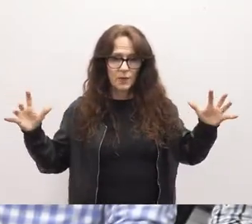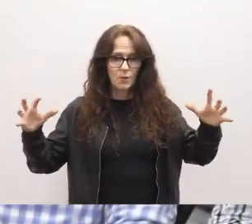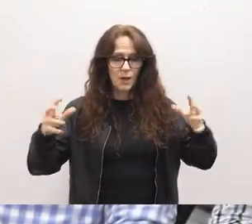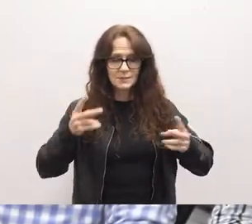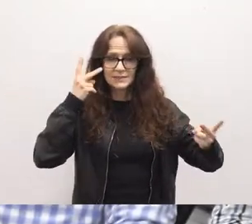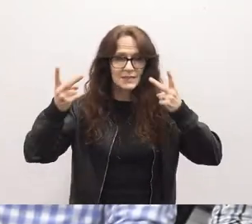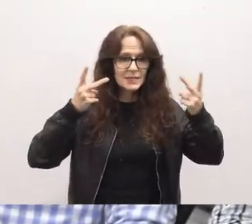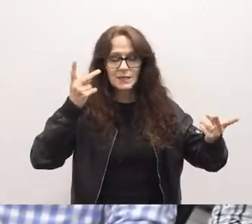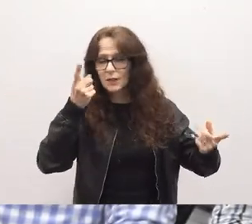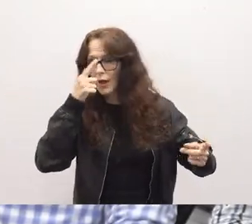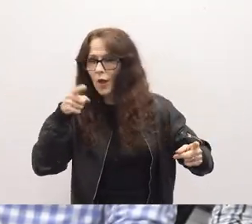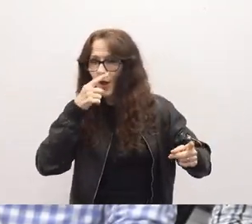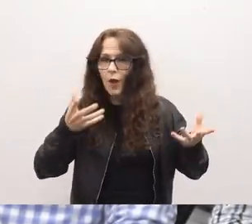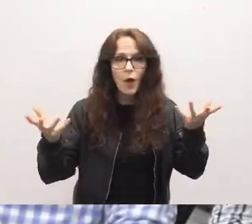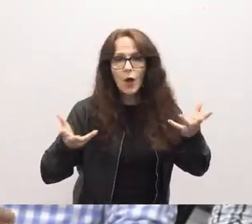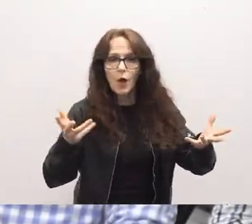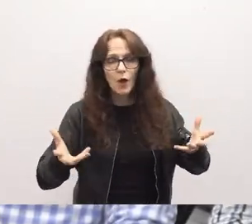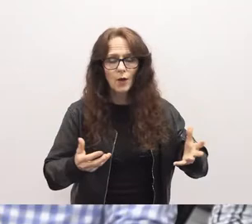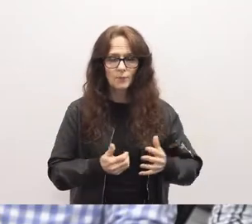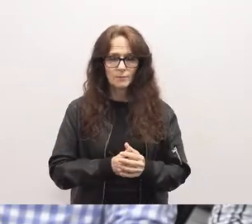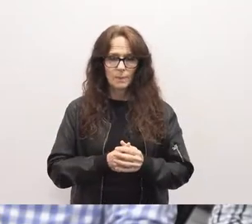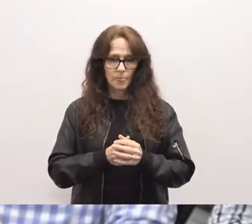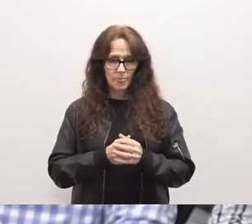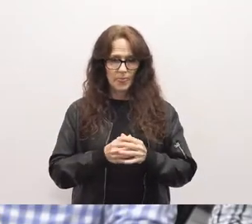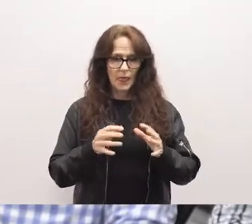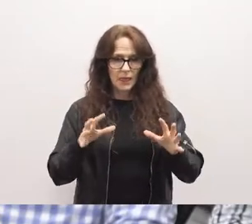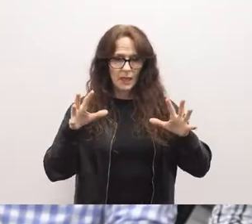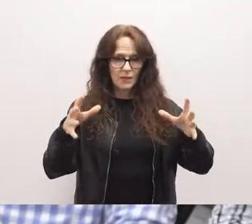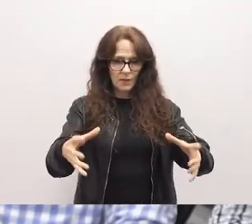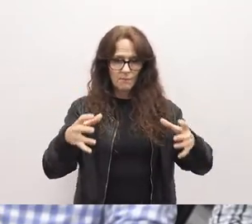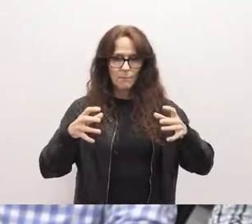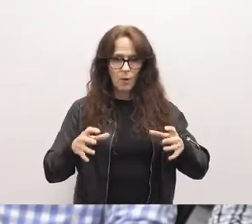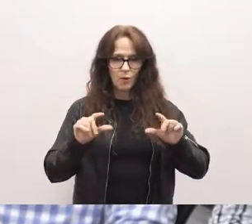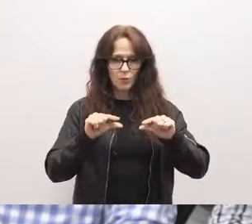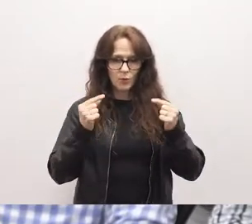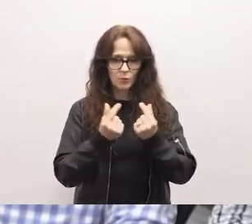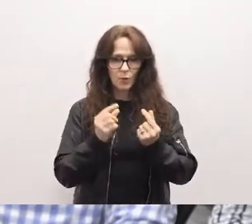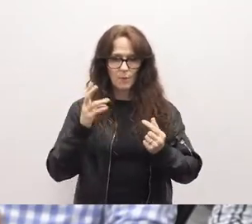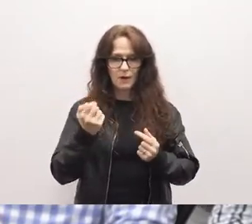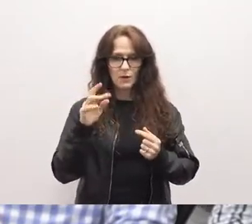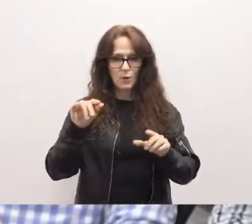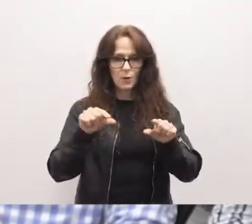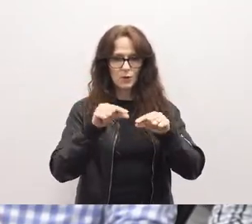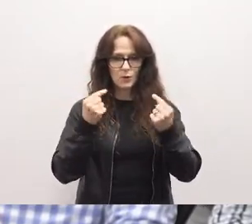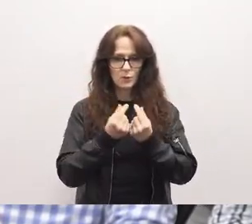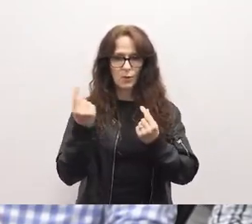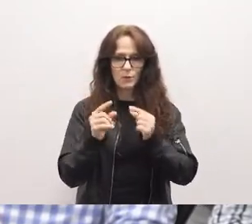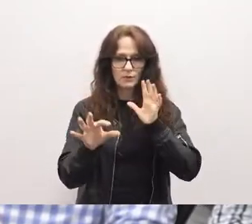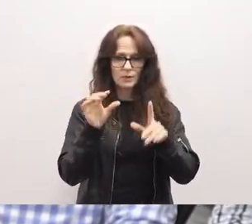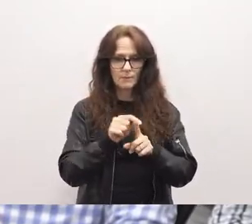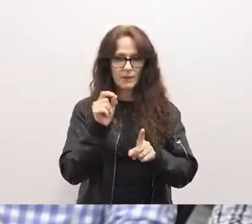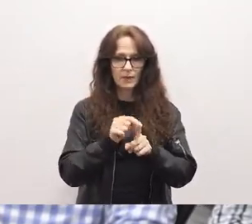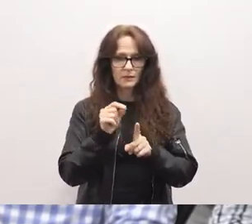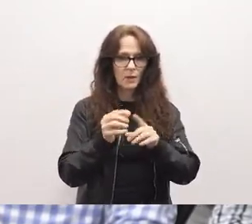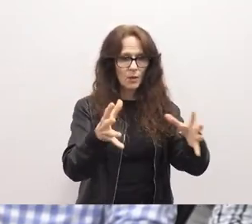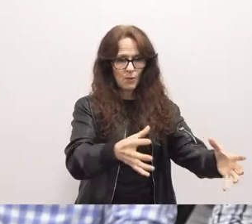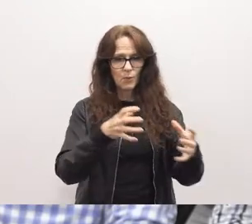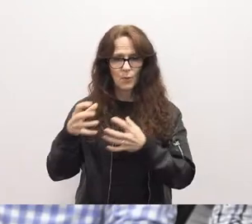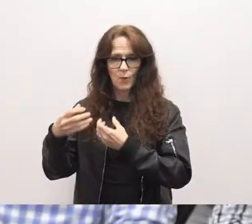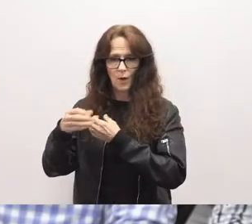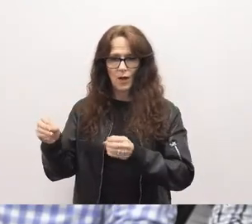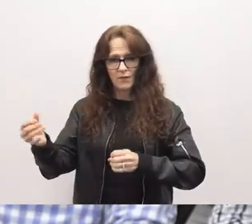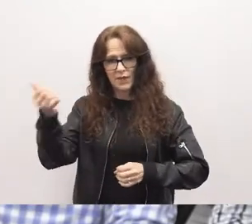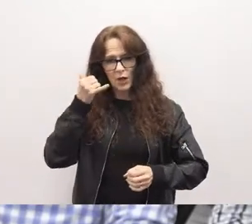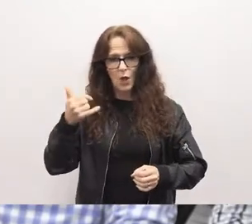go see what's going on, right? So they pulled the group, the minority group that they always pick on, took them to the office. They called